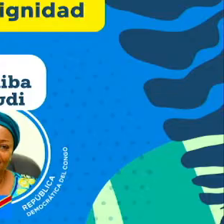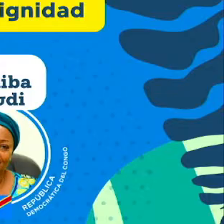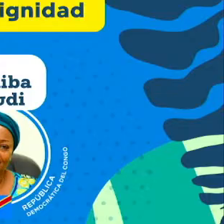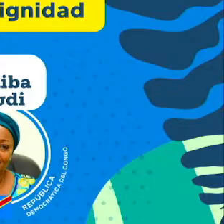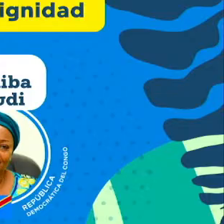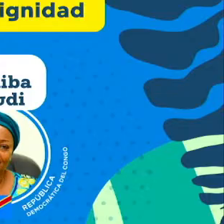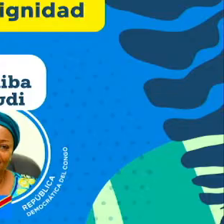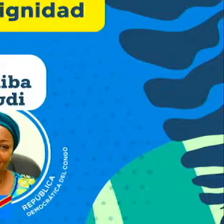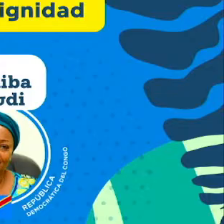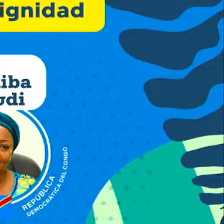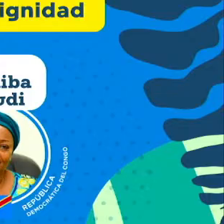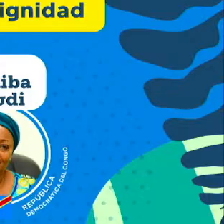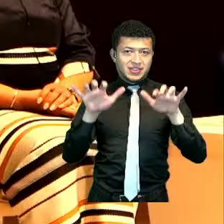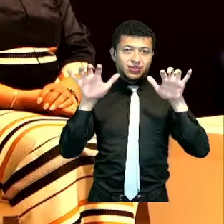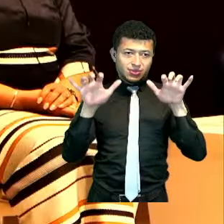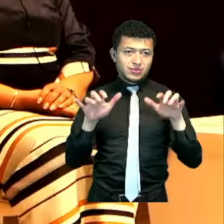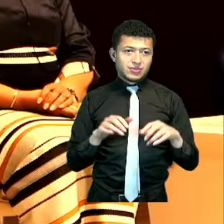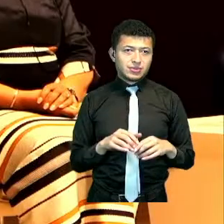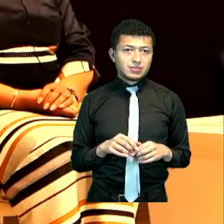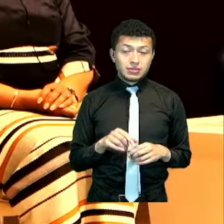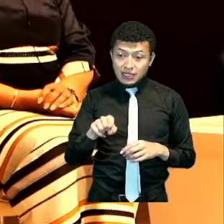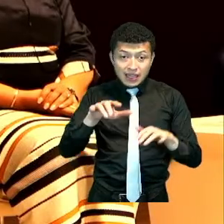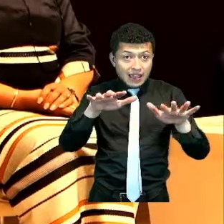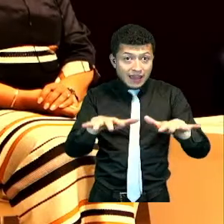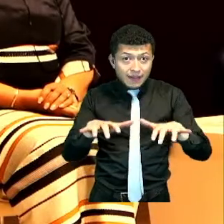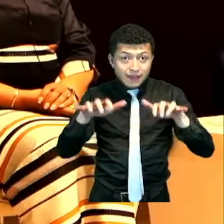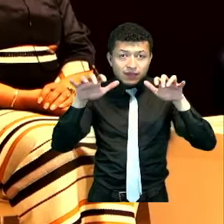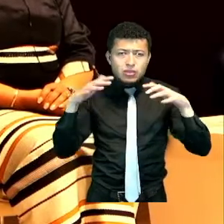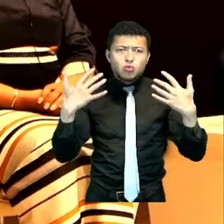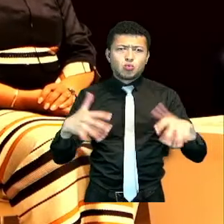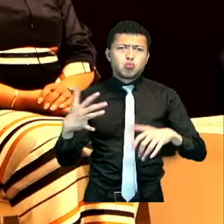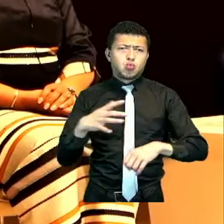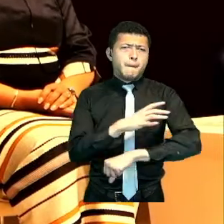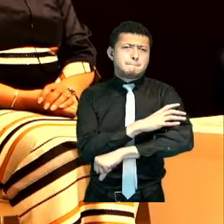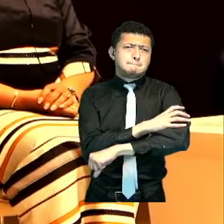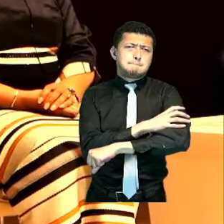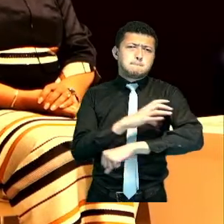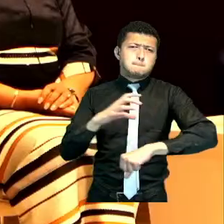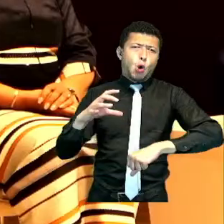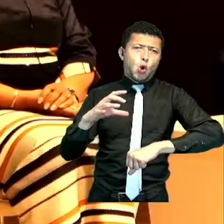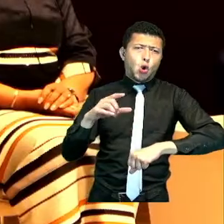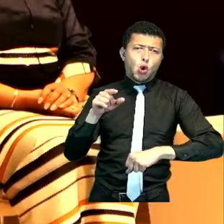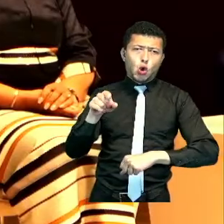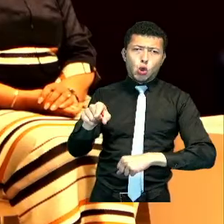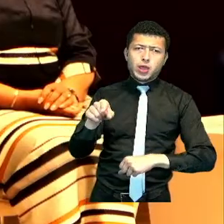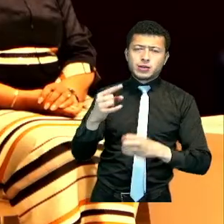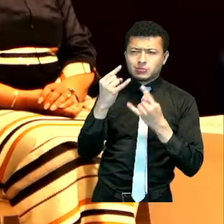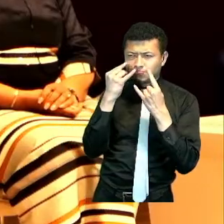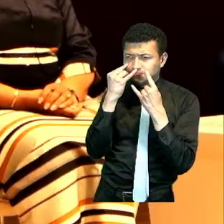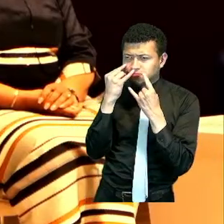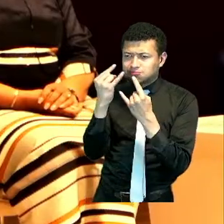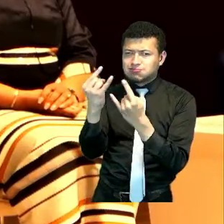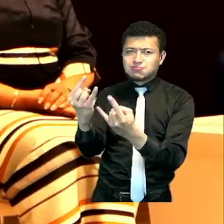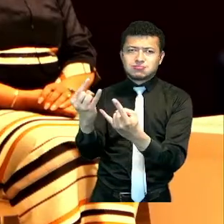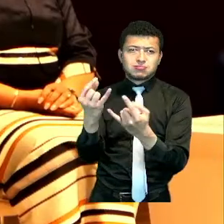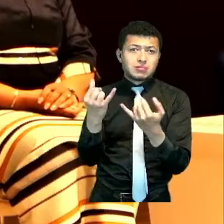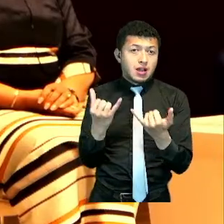for inviting me to be part of this thought-provoking and powerful event.